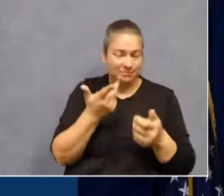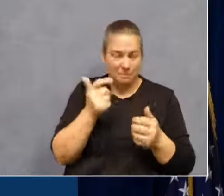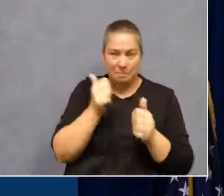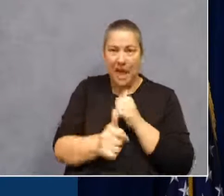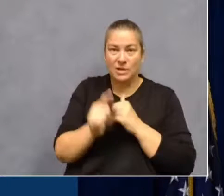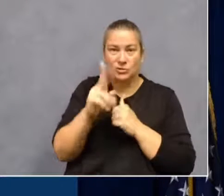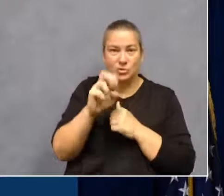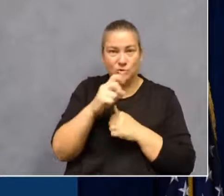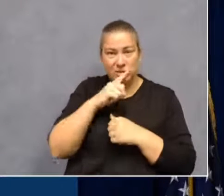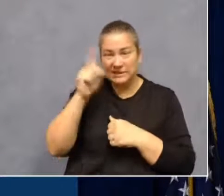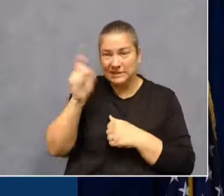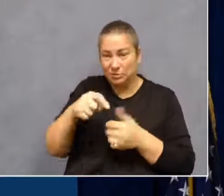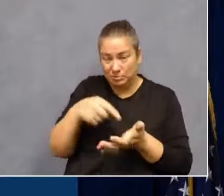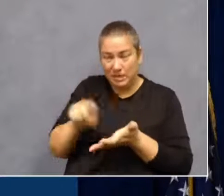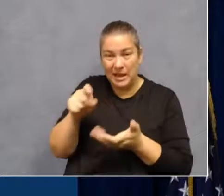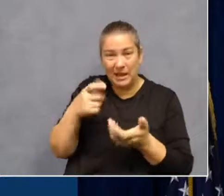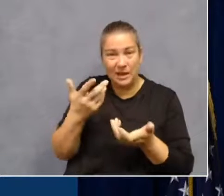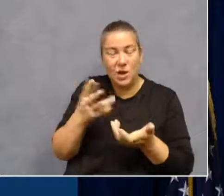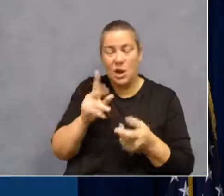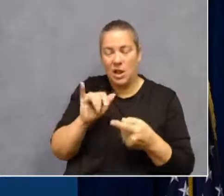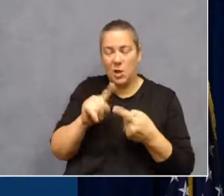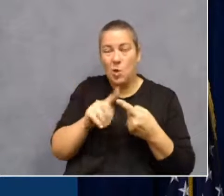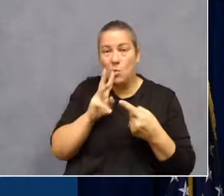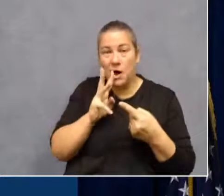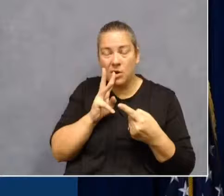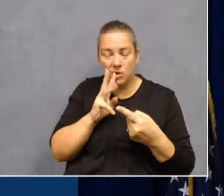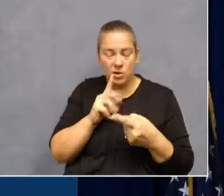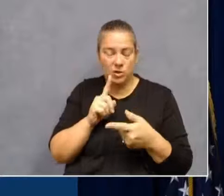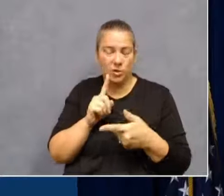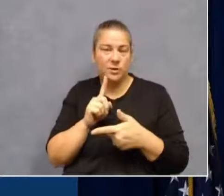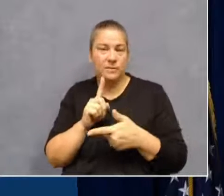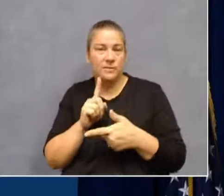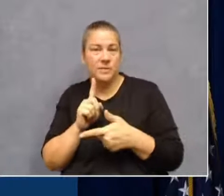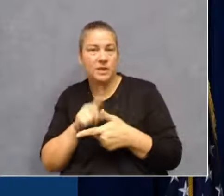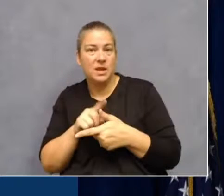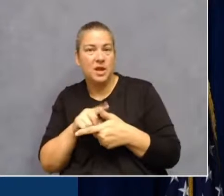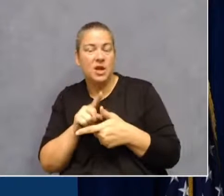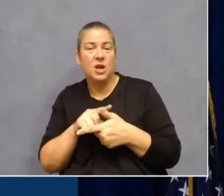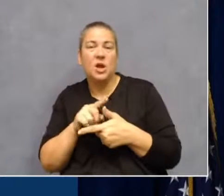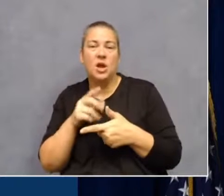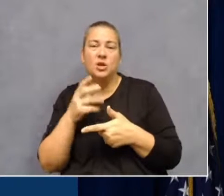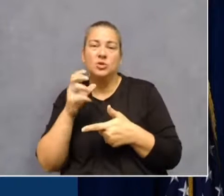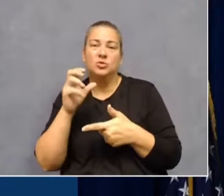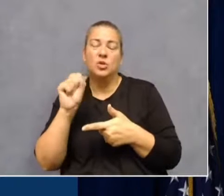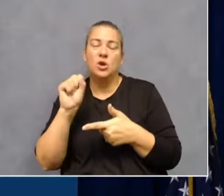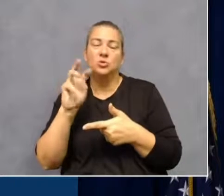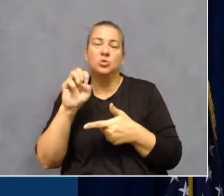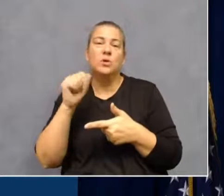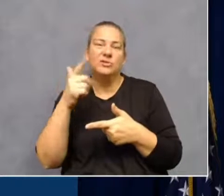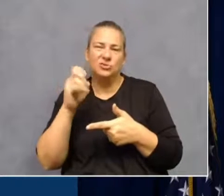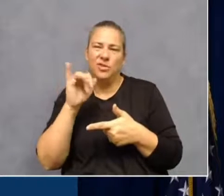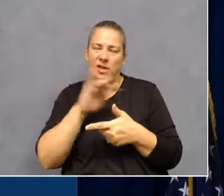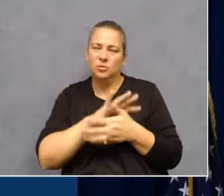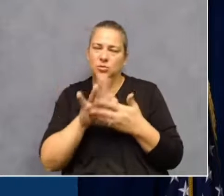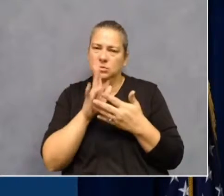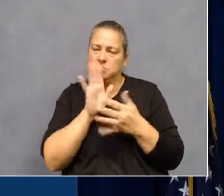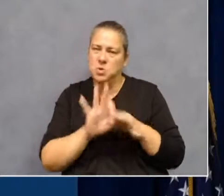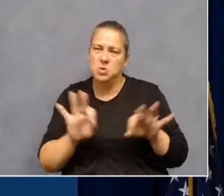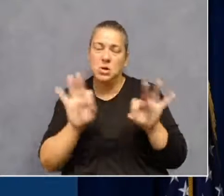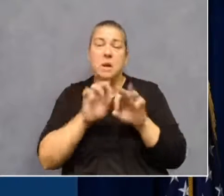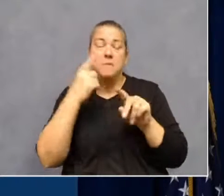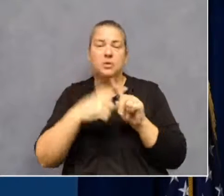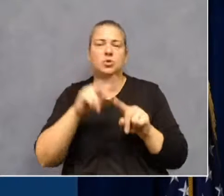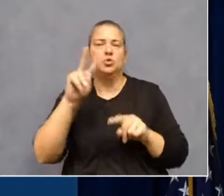focus primarily on water and wastewater services that are critical to fighting this pandemic, but it'll include up to $2 million for